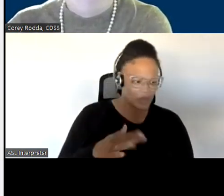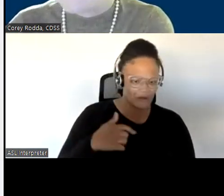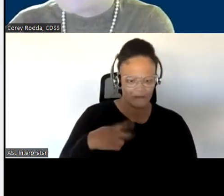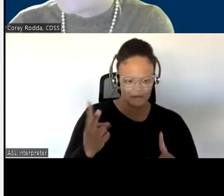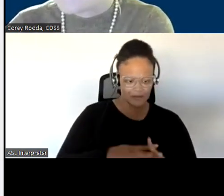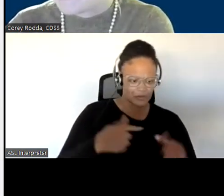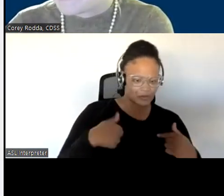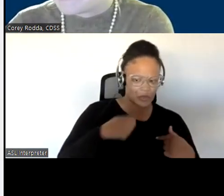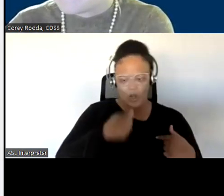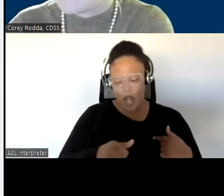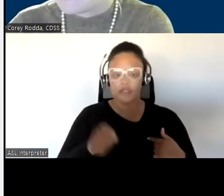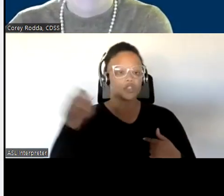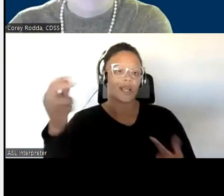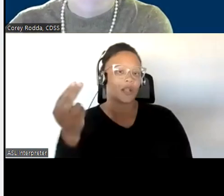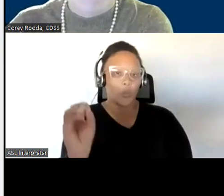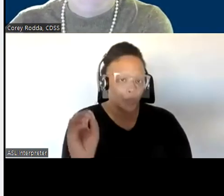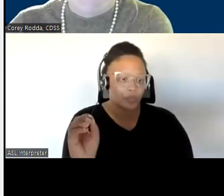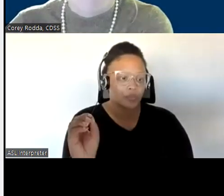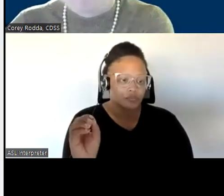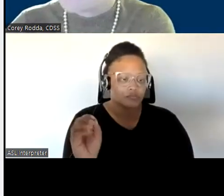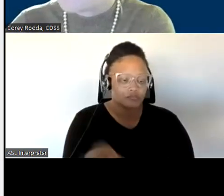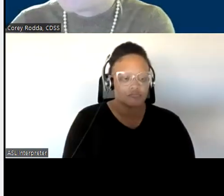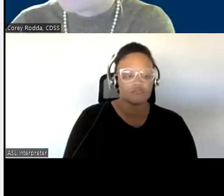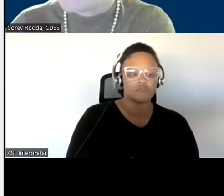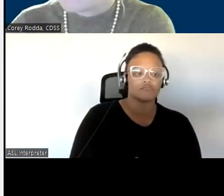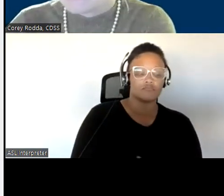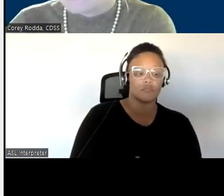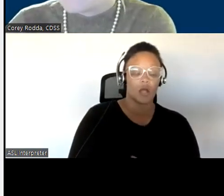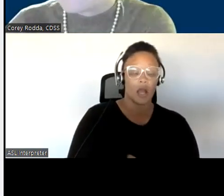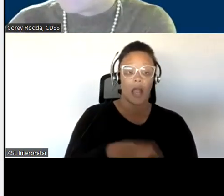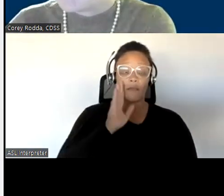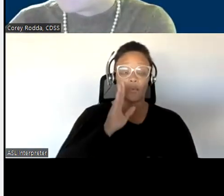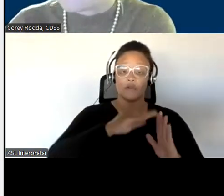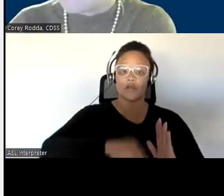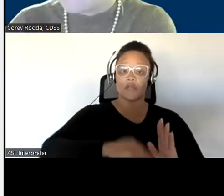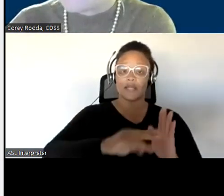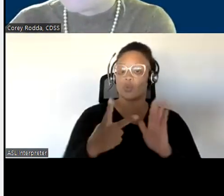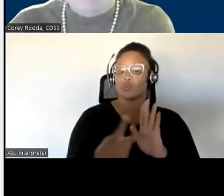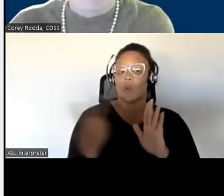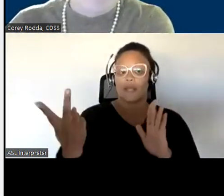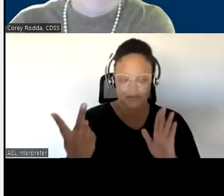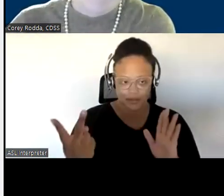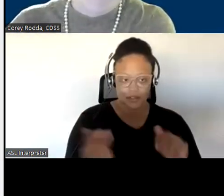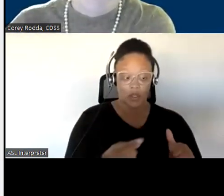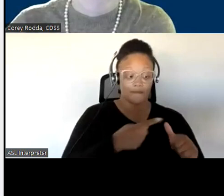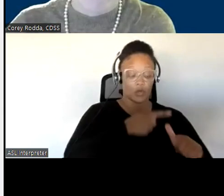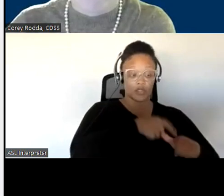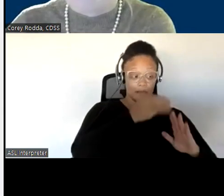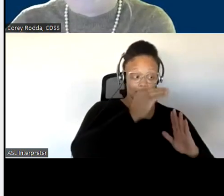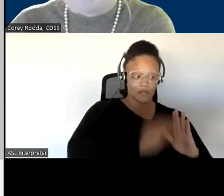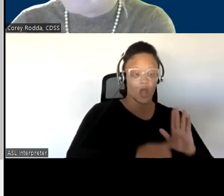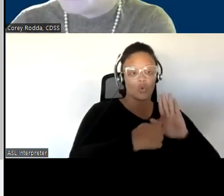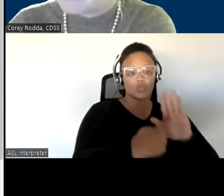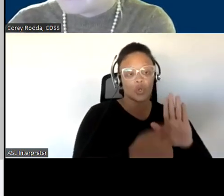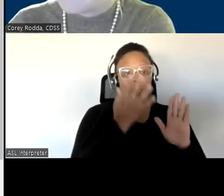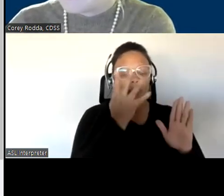going to complete the survey twice. So the first time I'm going to complete it is if I'm licensed with the California Department of Social